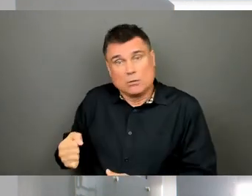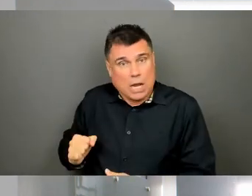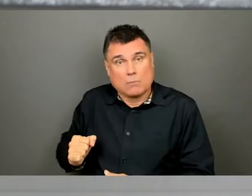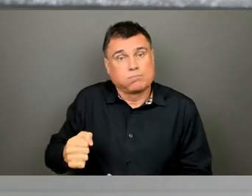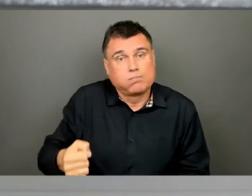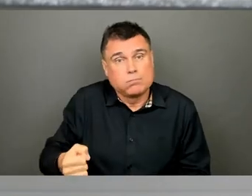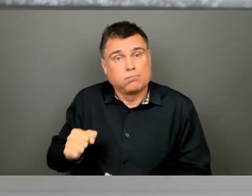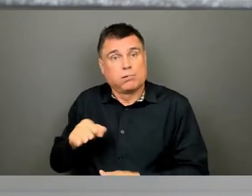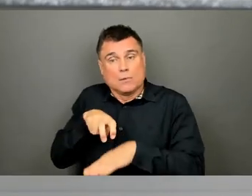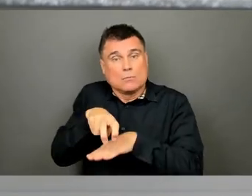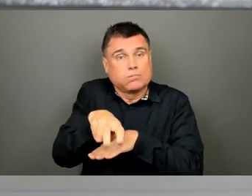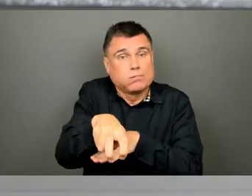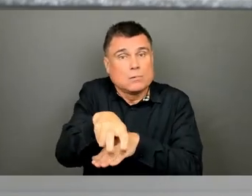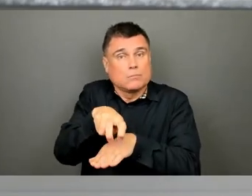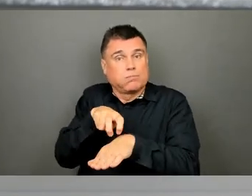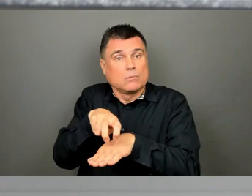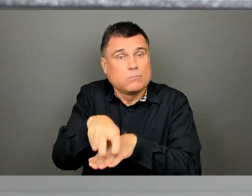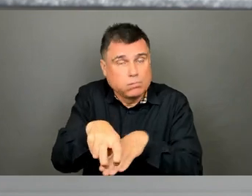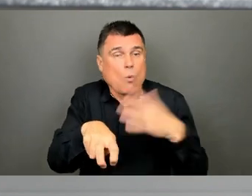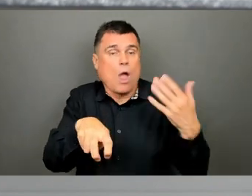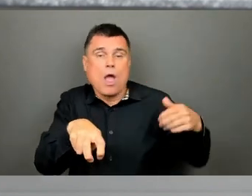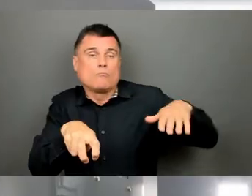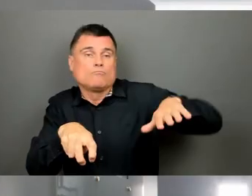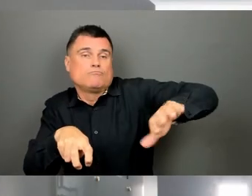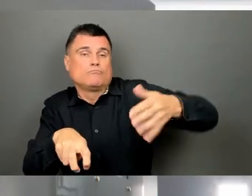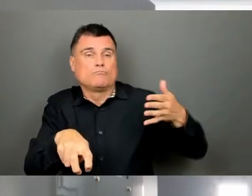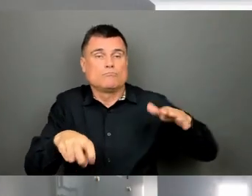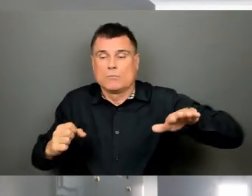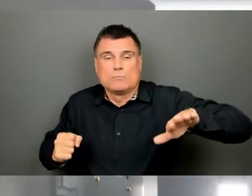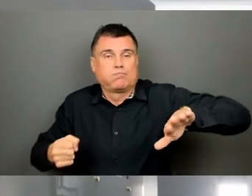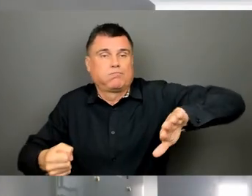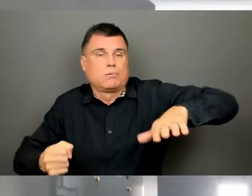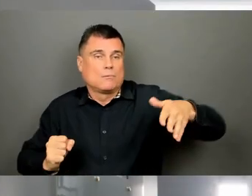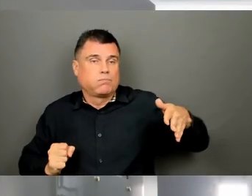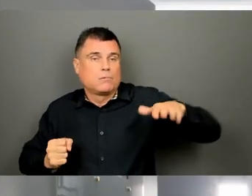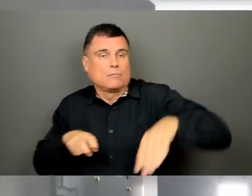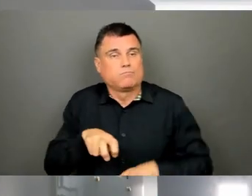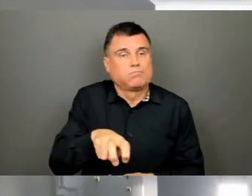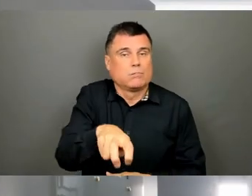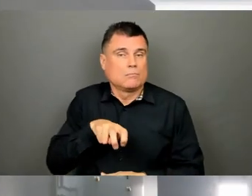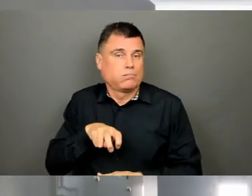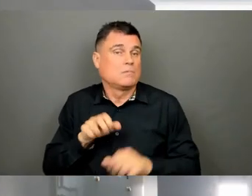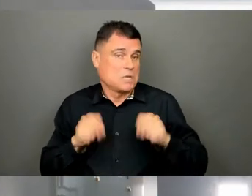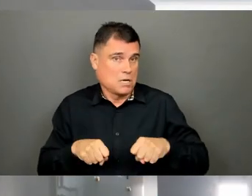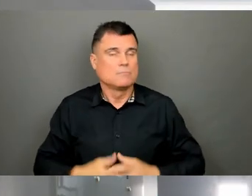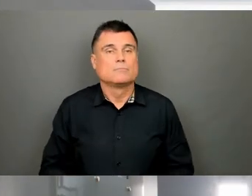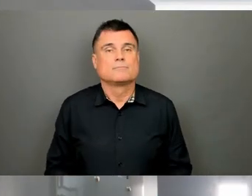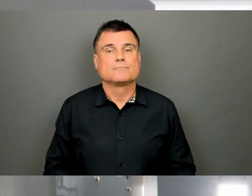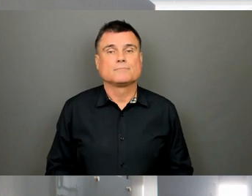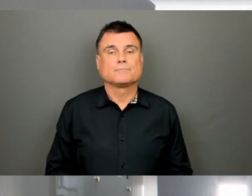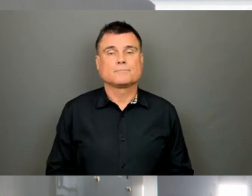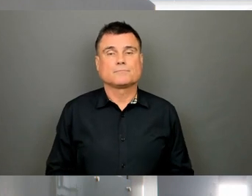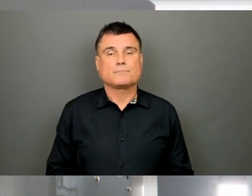one arm. Really figuring out what this move is. Thank you. All right, thanks, Harmony. All right, so we're going